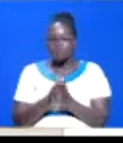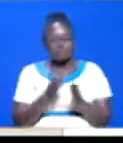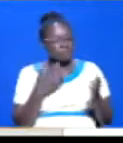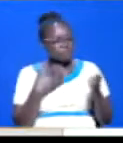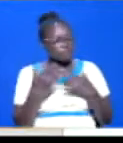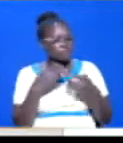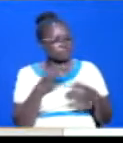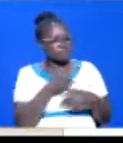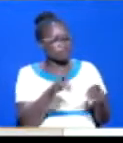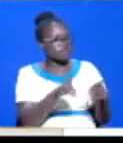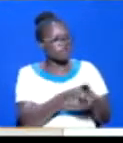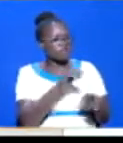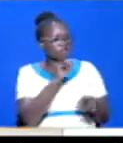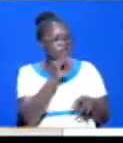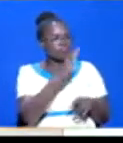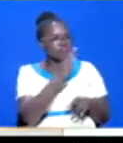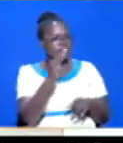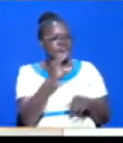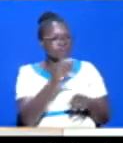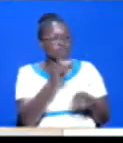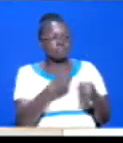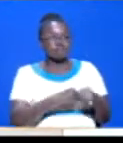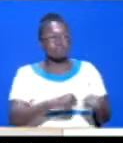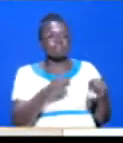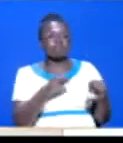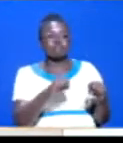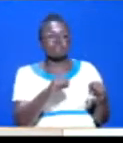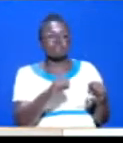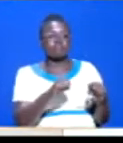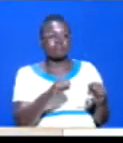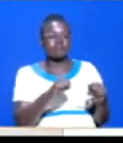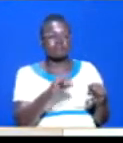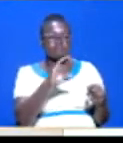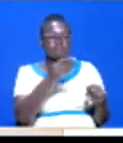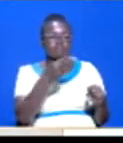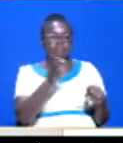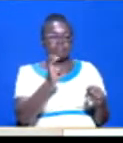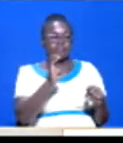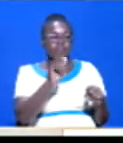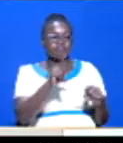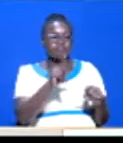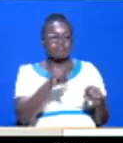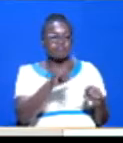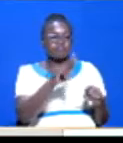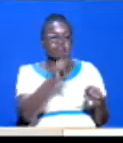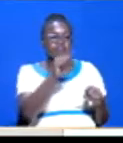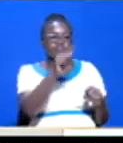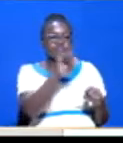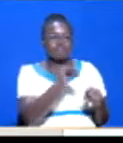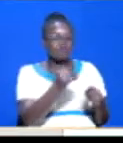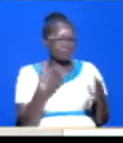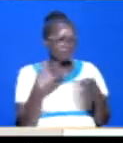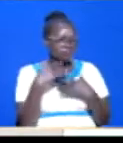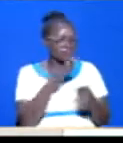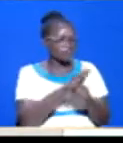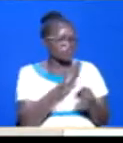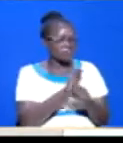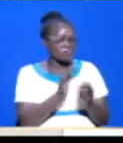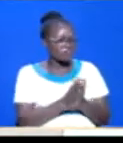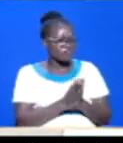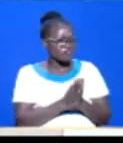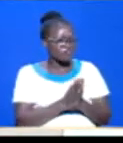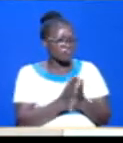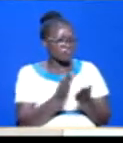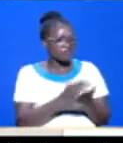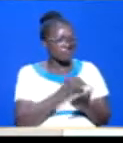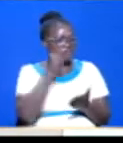to IEBC's chair, Wafula Chebukati. Yes. He's expressed a lot of concerns, and he's saying that there are some politicians who are